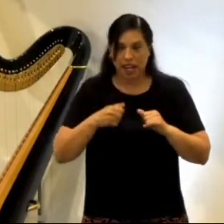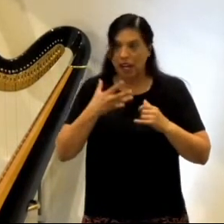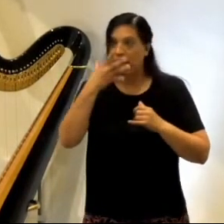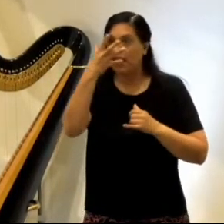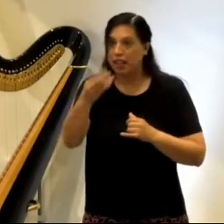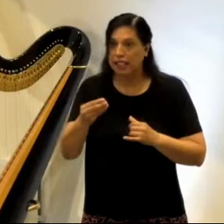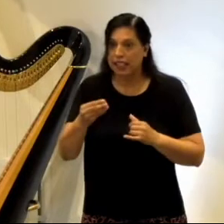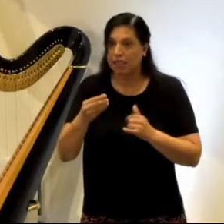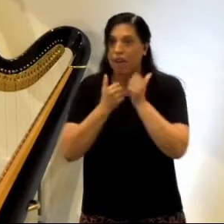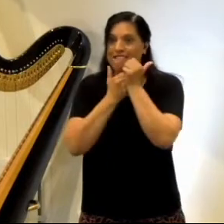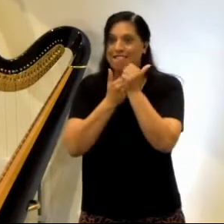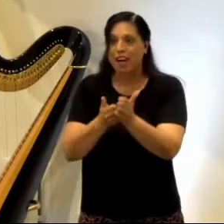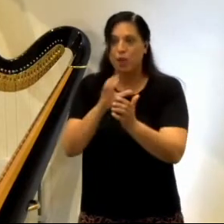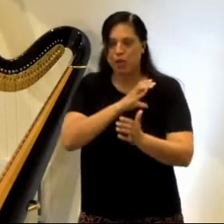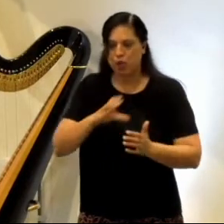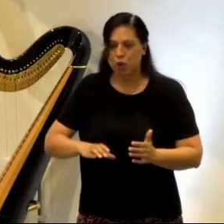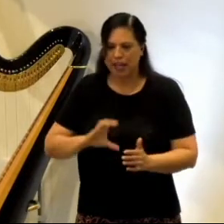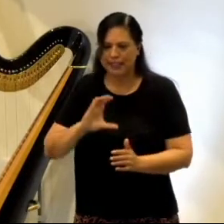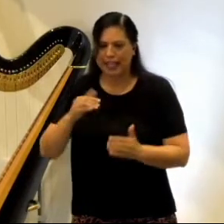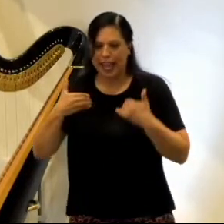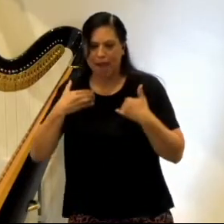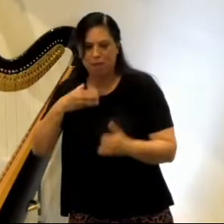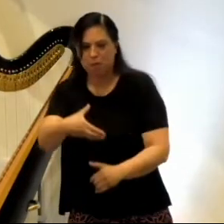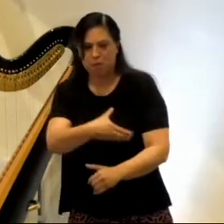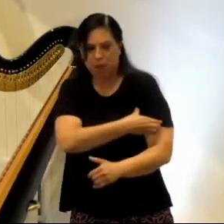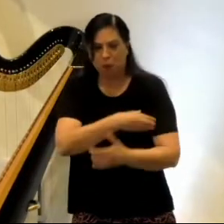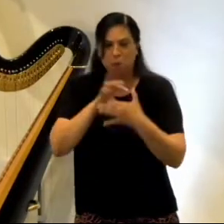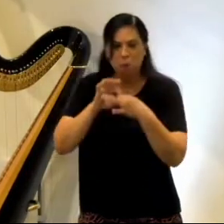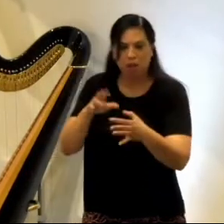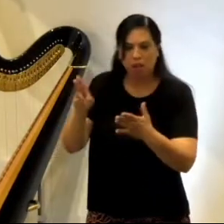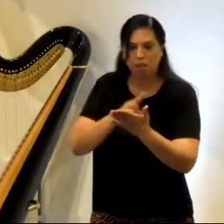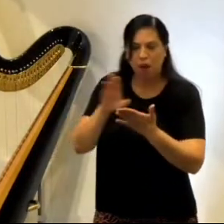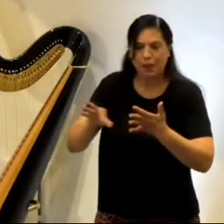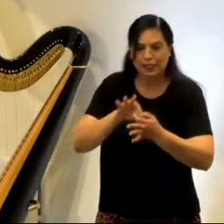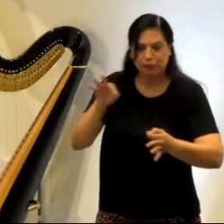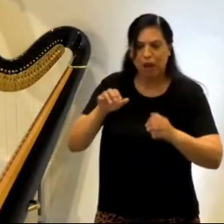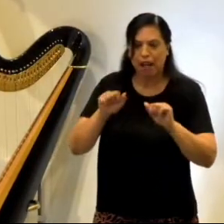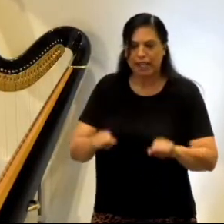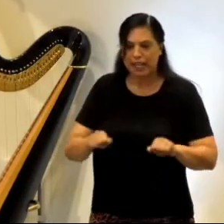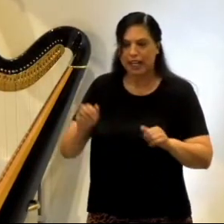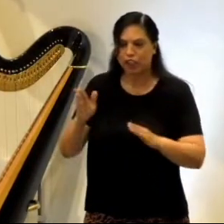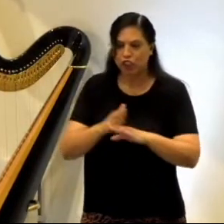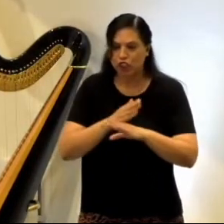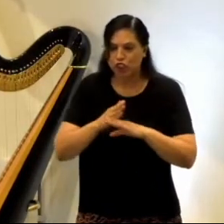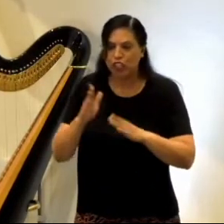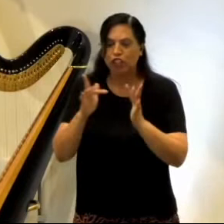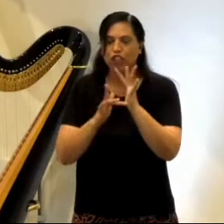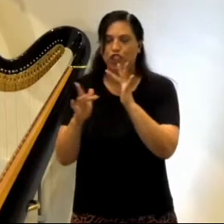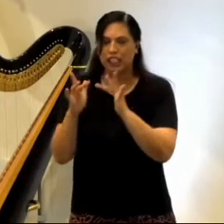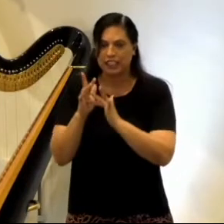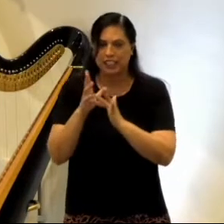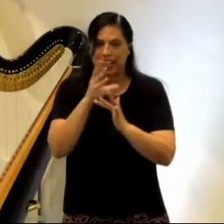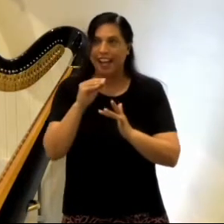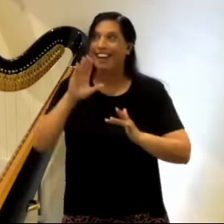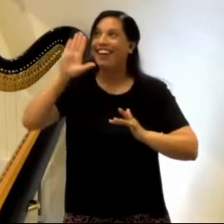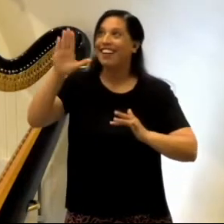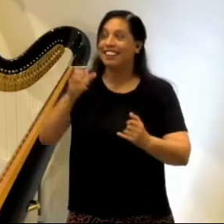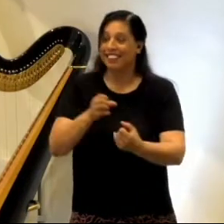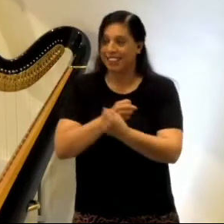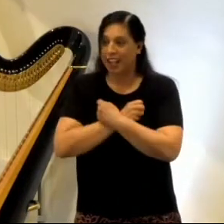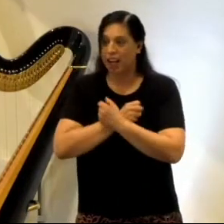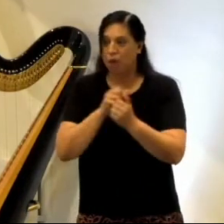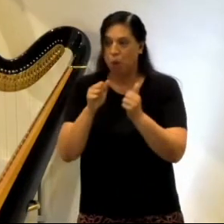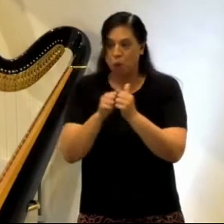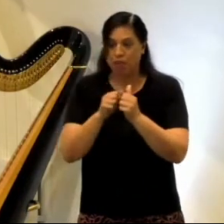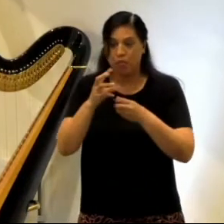Christ, empowered by the Holy Spirit, so that we can share Jesus and His love with a dying world. That's